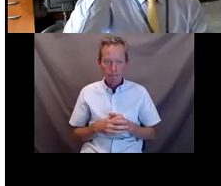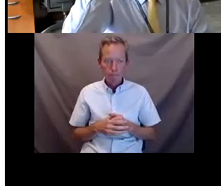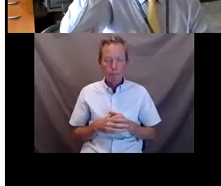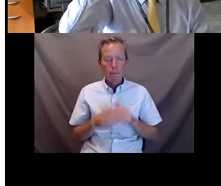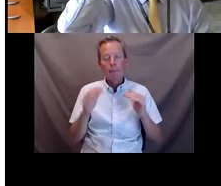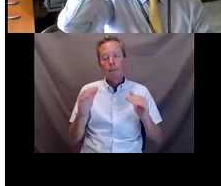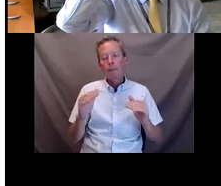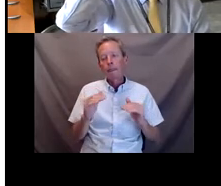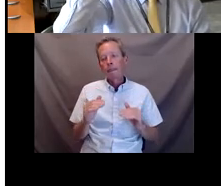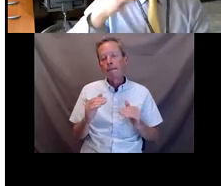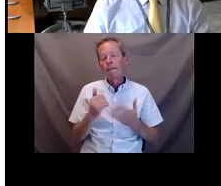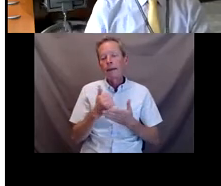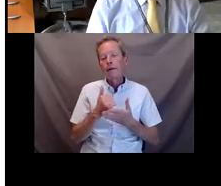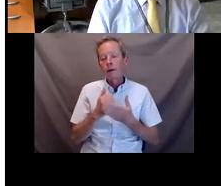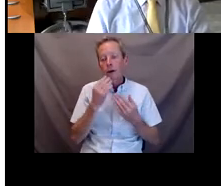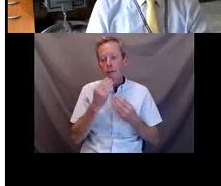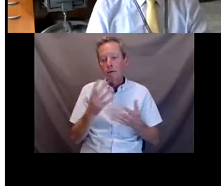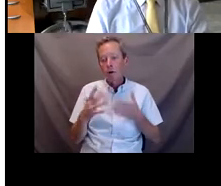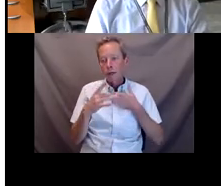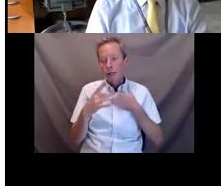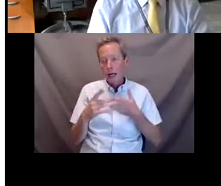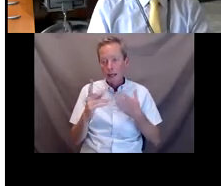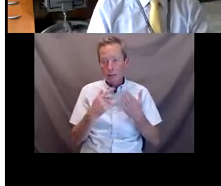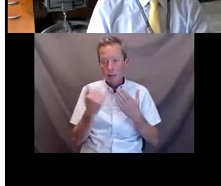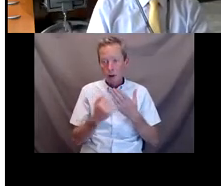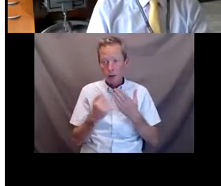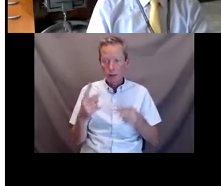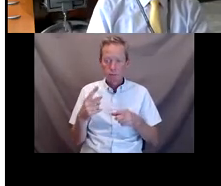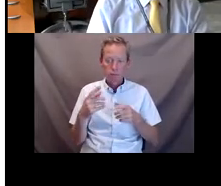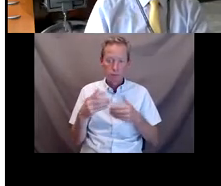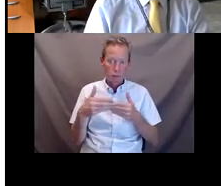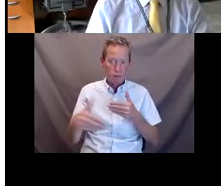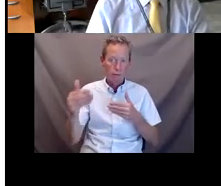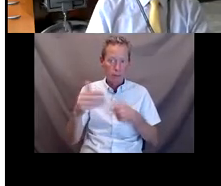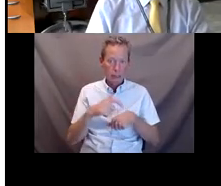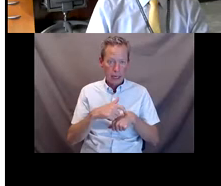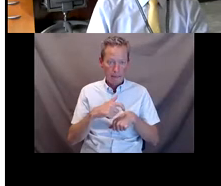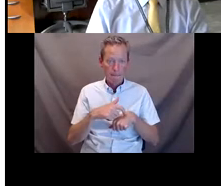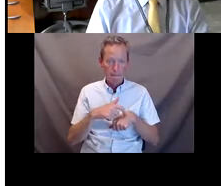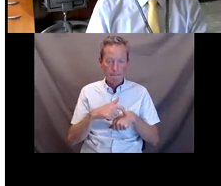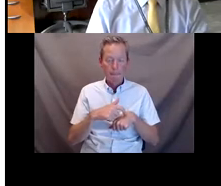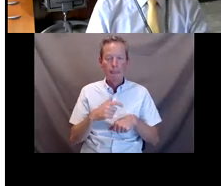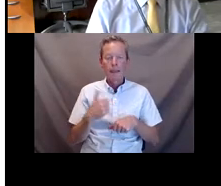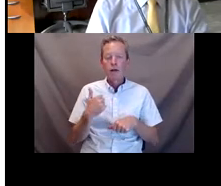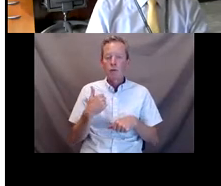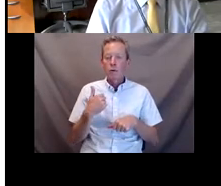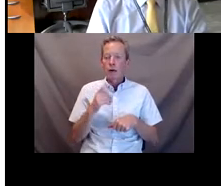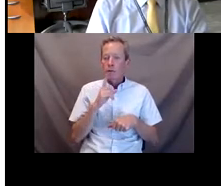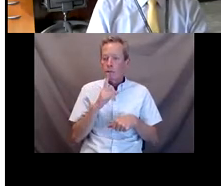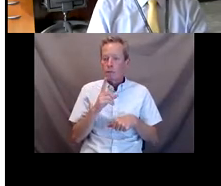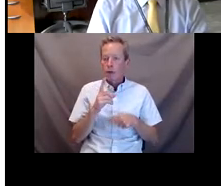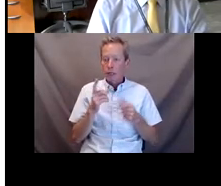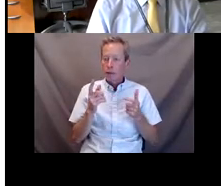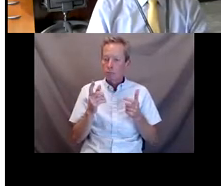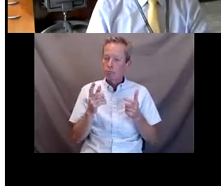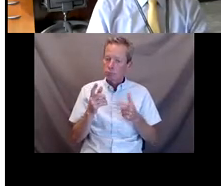So to help inform and to guide this project over the course of time, and we do have a pretty extensive